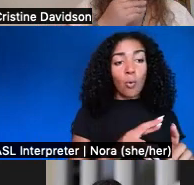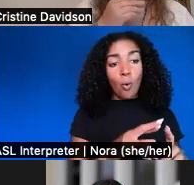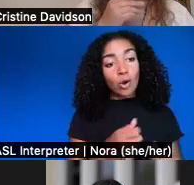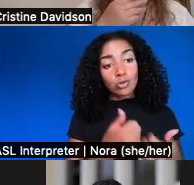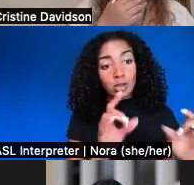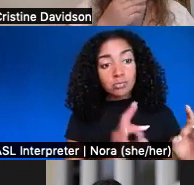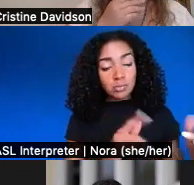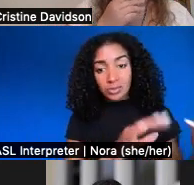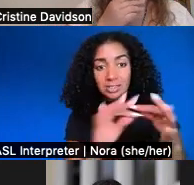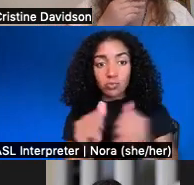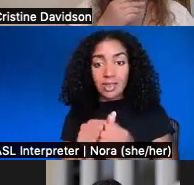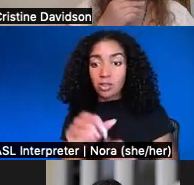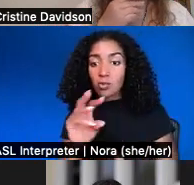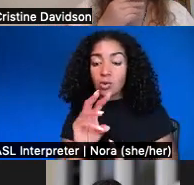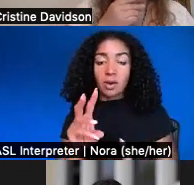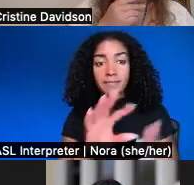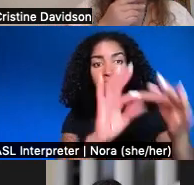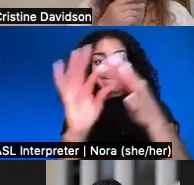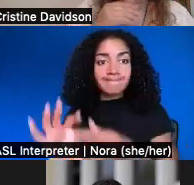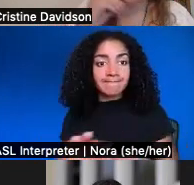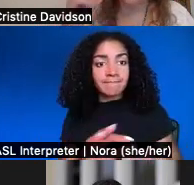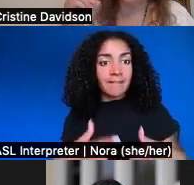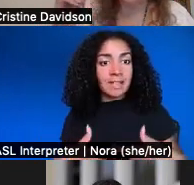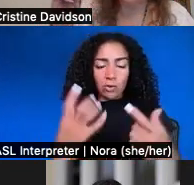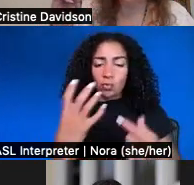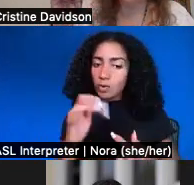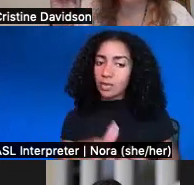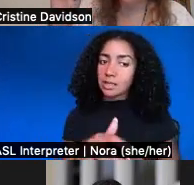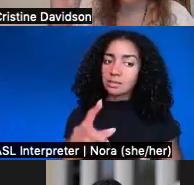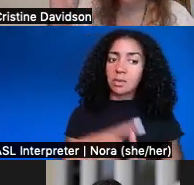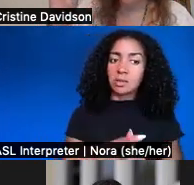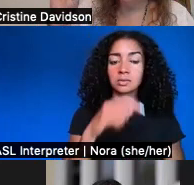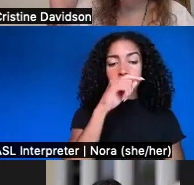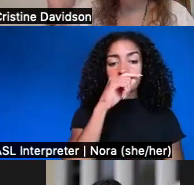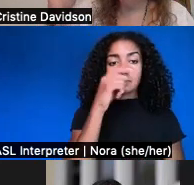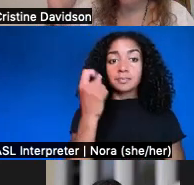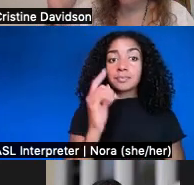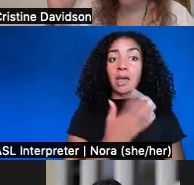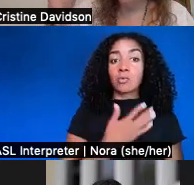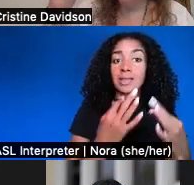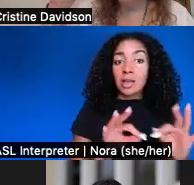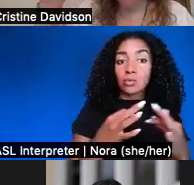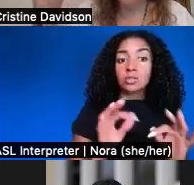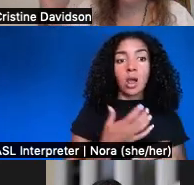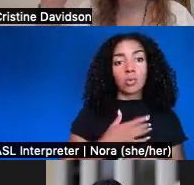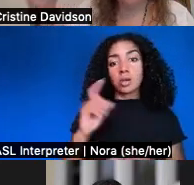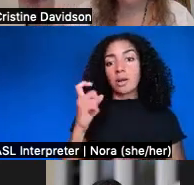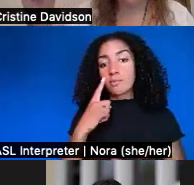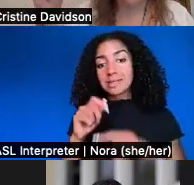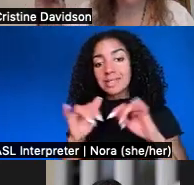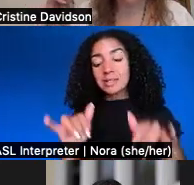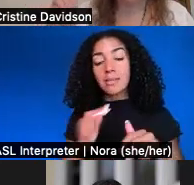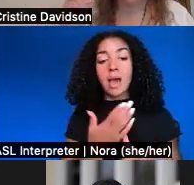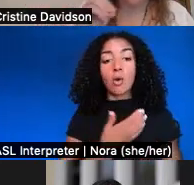Yeah, our language, our government systems, our clan systems, our roles are